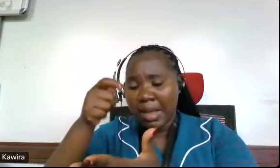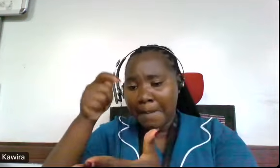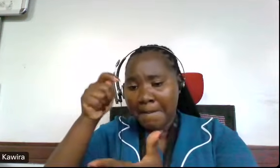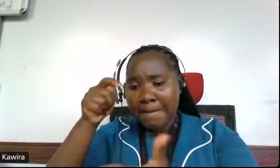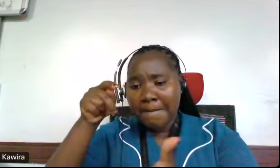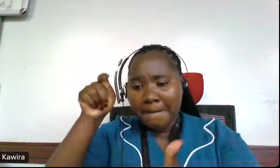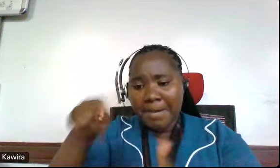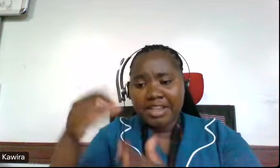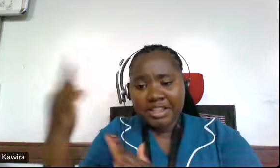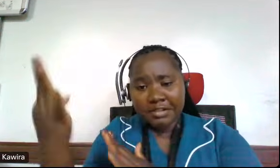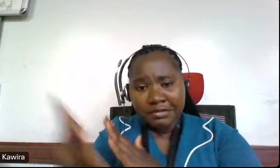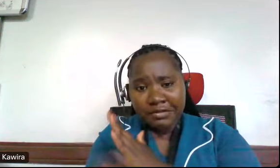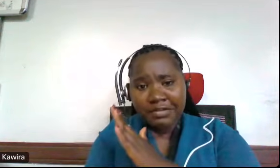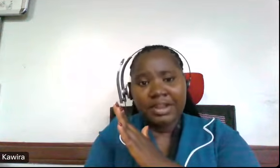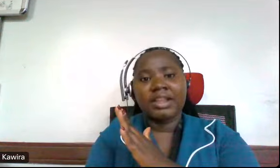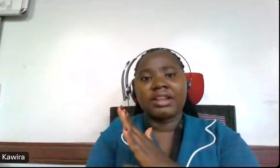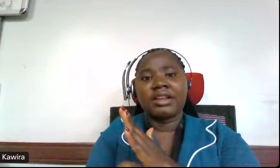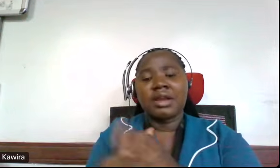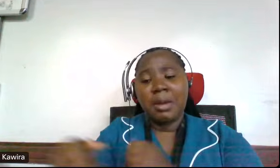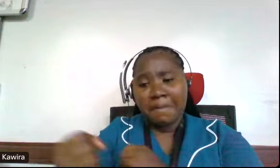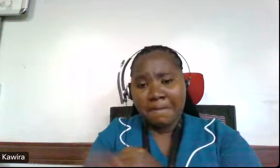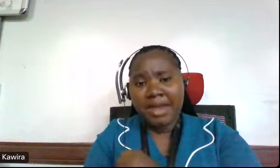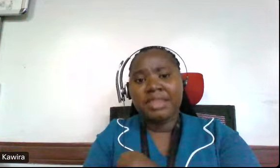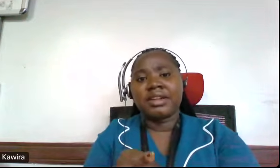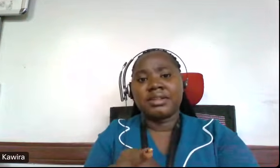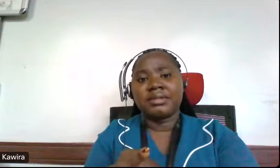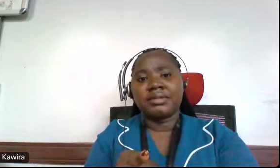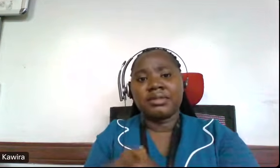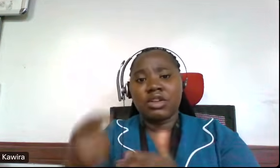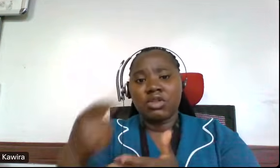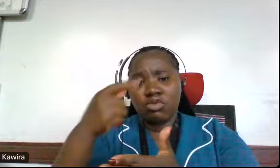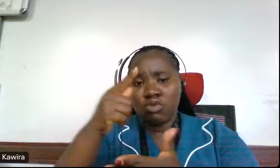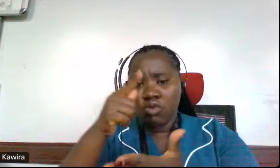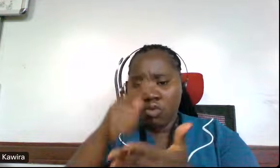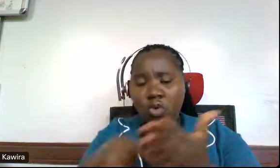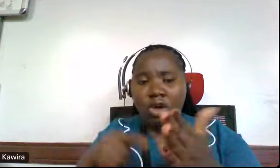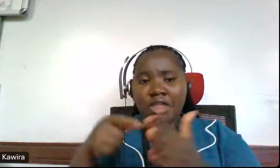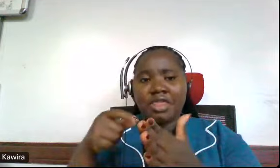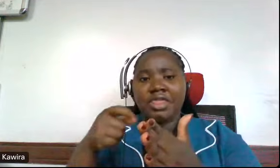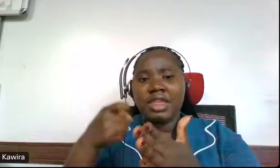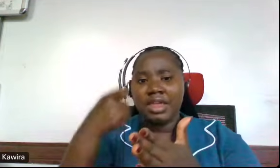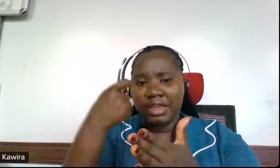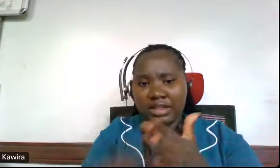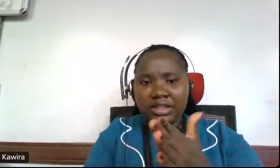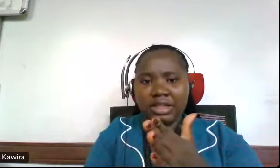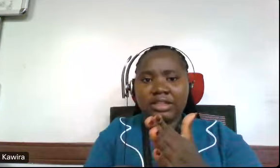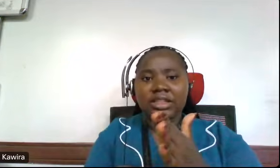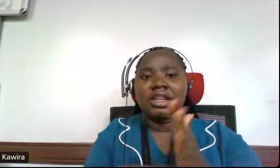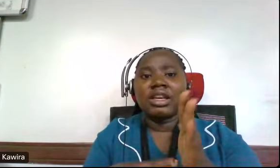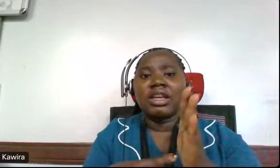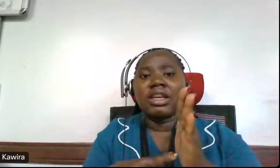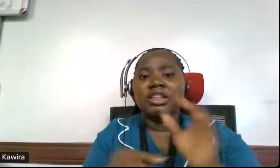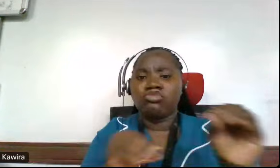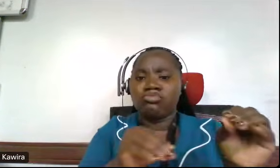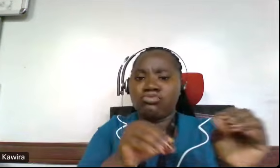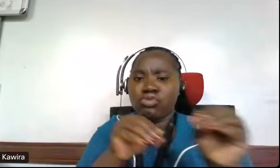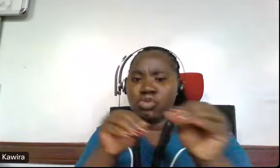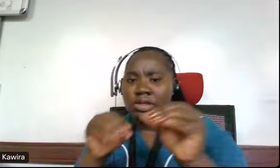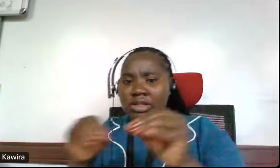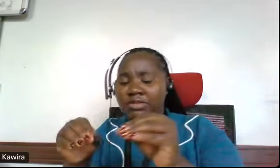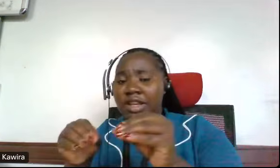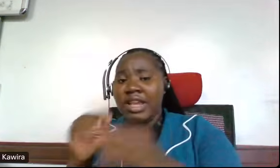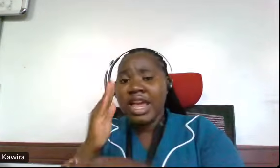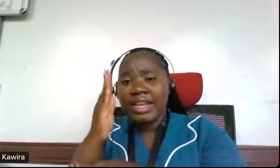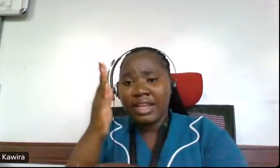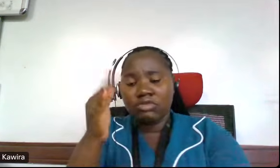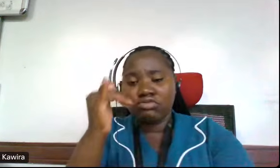when they do the pay return on a monthly basis, whatever they've deducted to you is credited or it is transferred directly to your